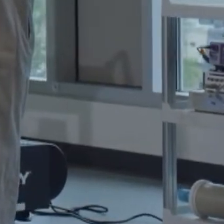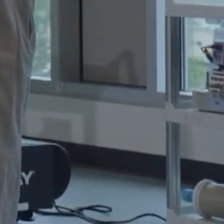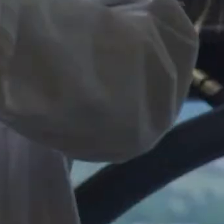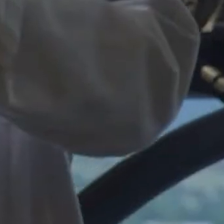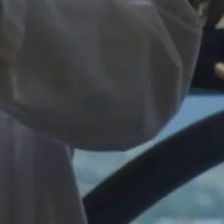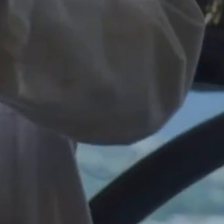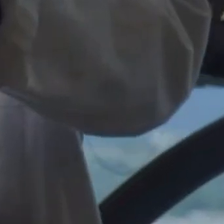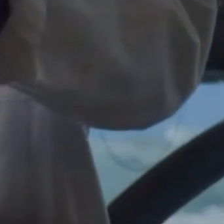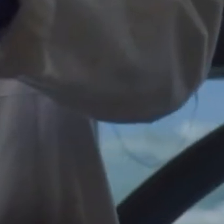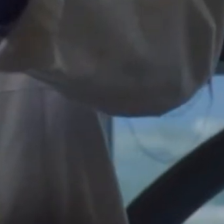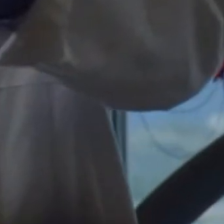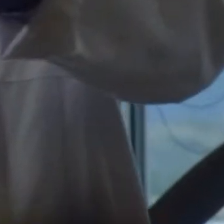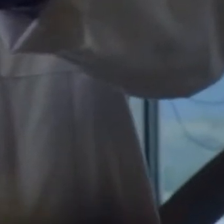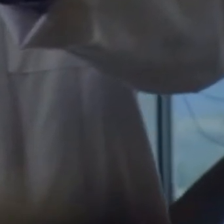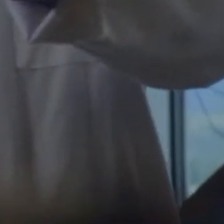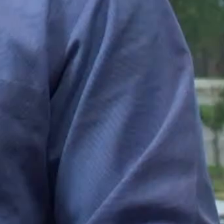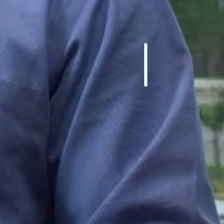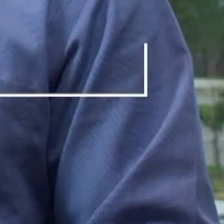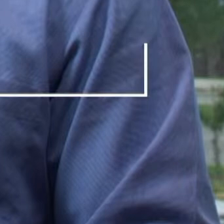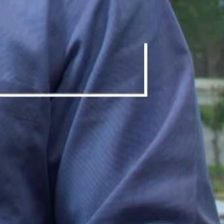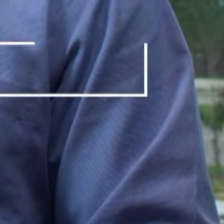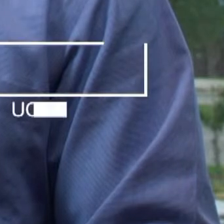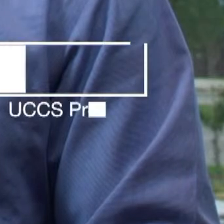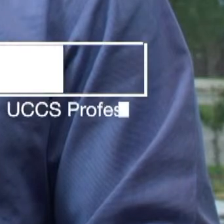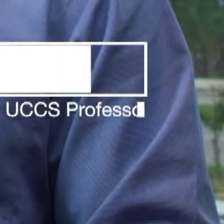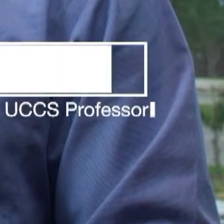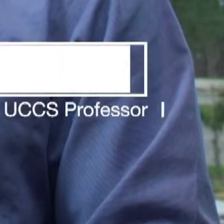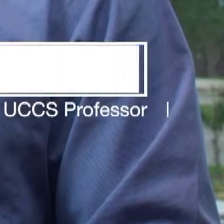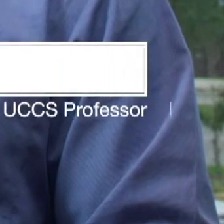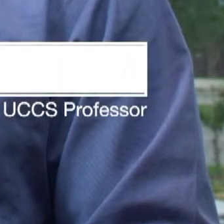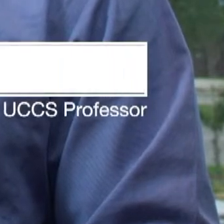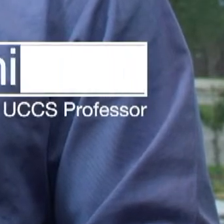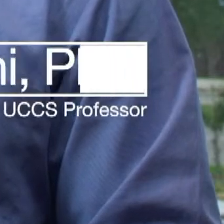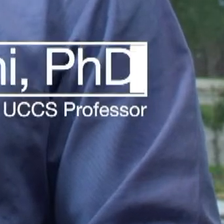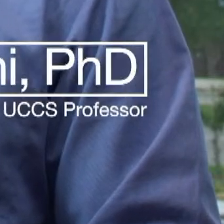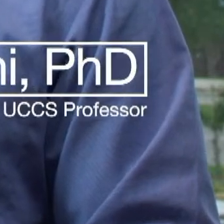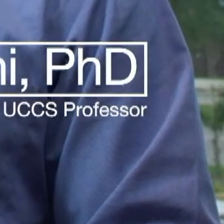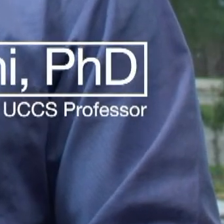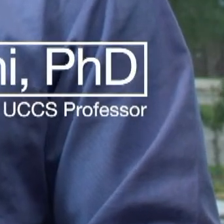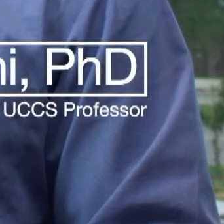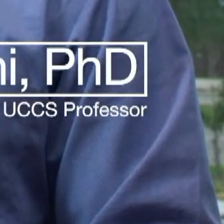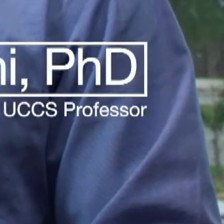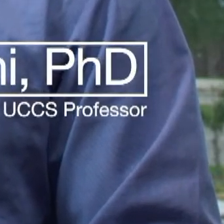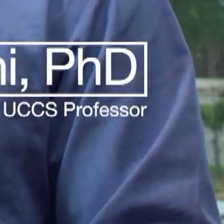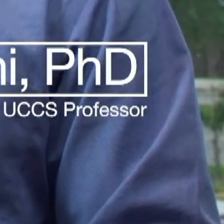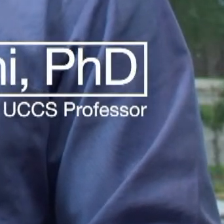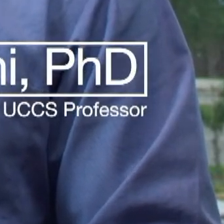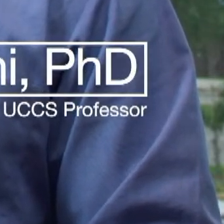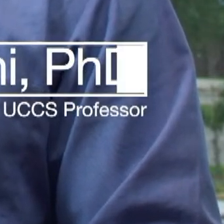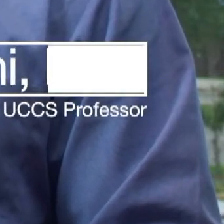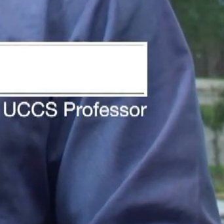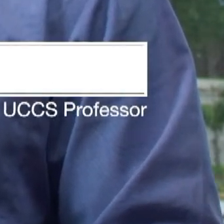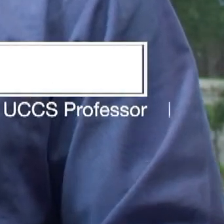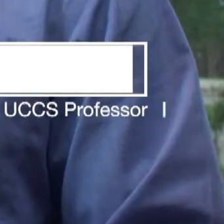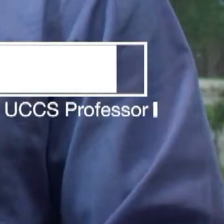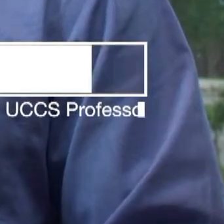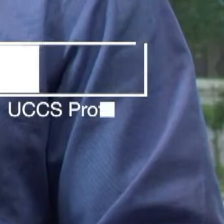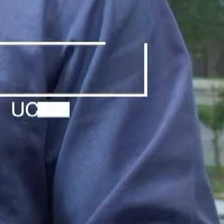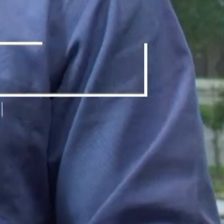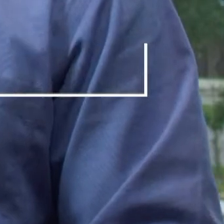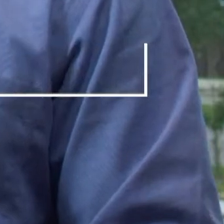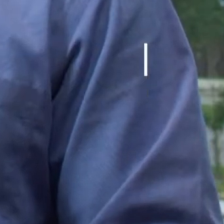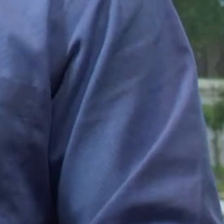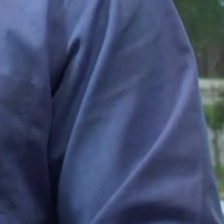world, looked at all the most wonderful sports medicine facilities across the country and even out of the country, and can say that